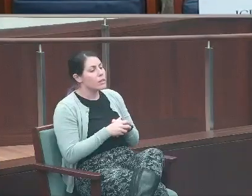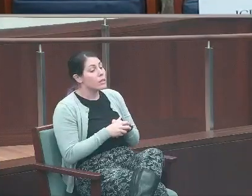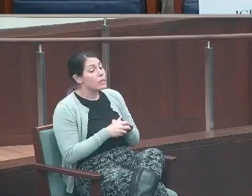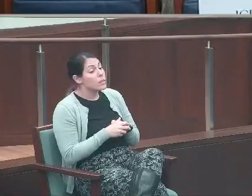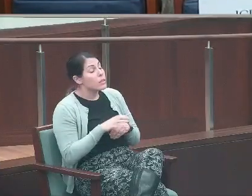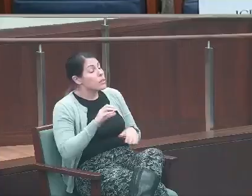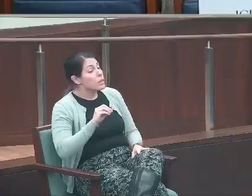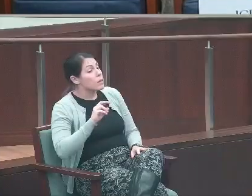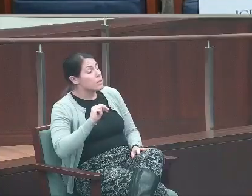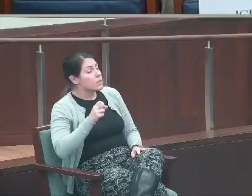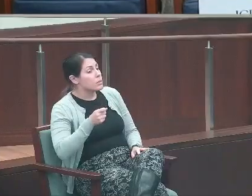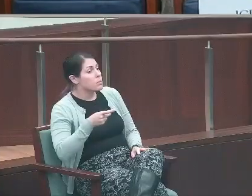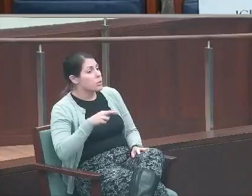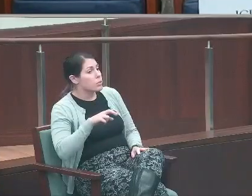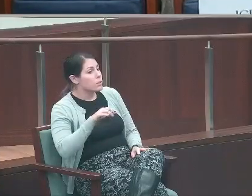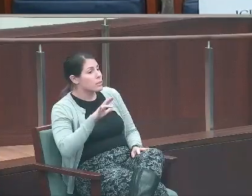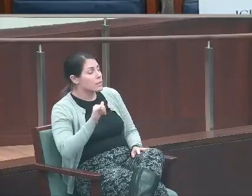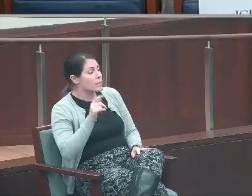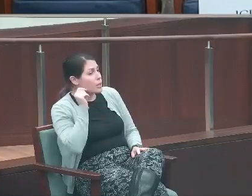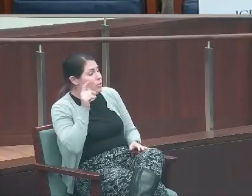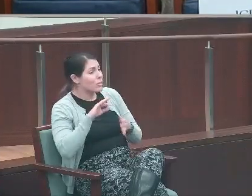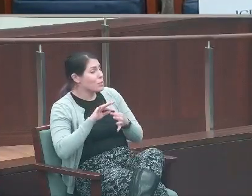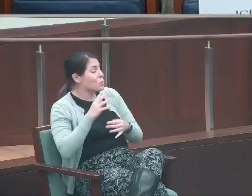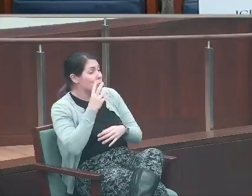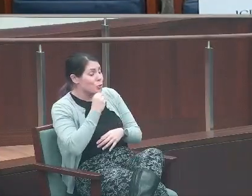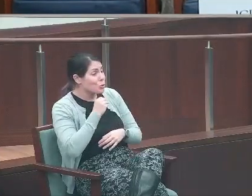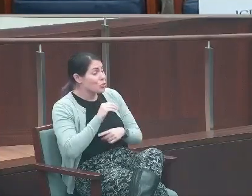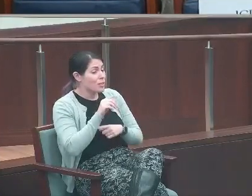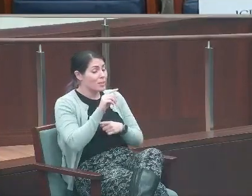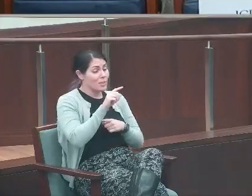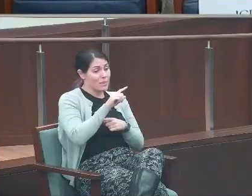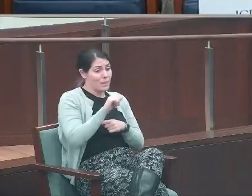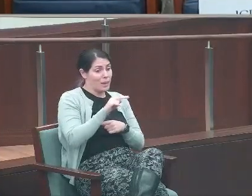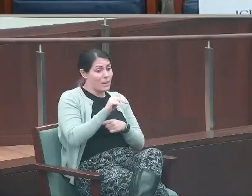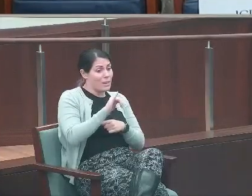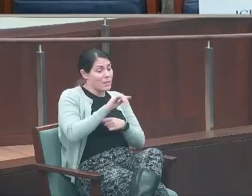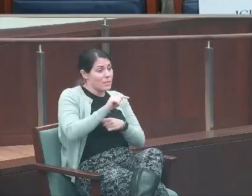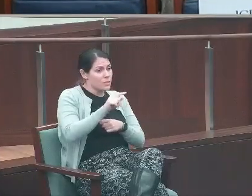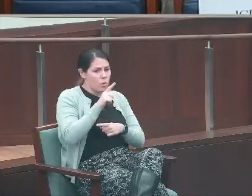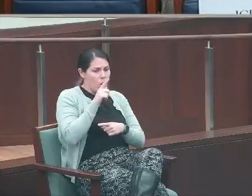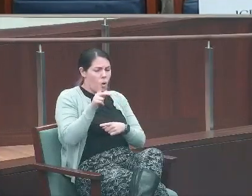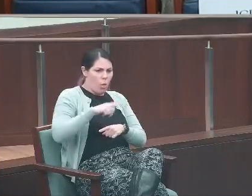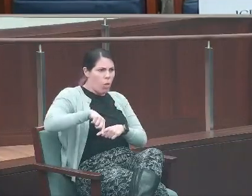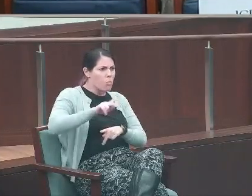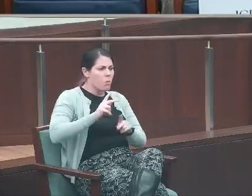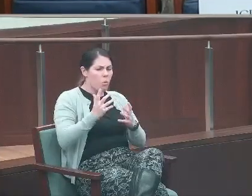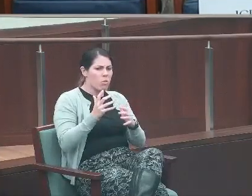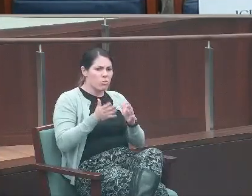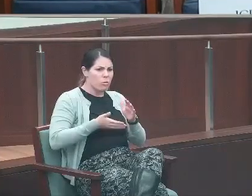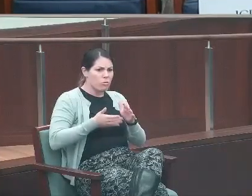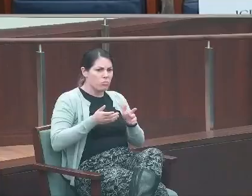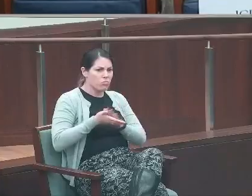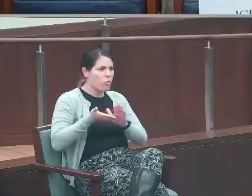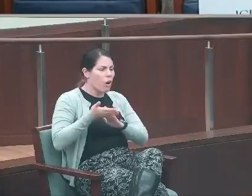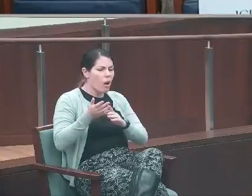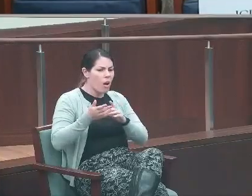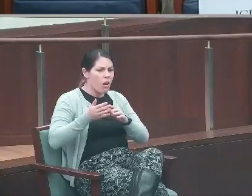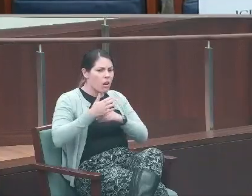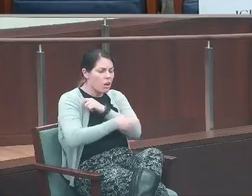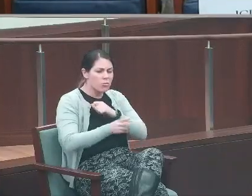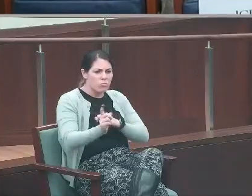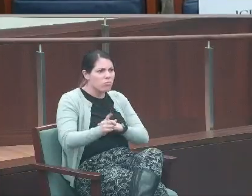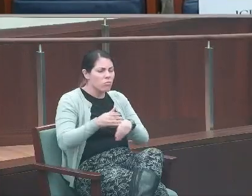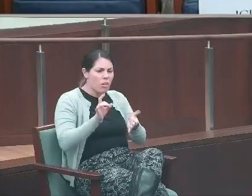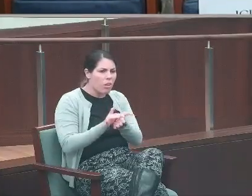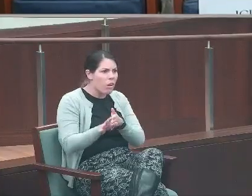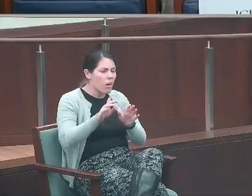conspiracy theories related to Jewish or Zionist control and power, related to our government, related to dual loyalty with Israel, or a variety of the other